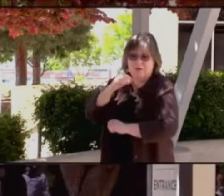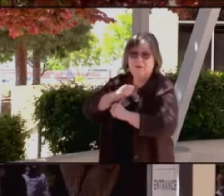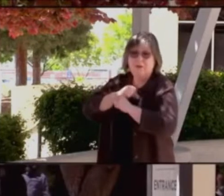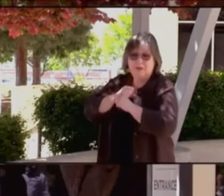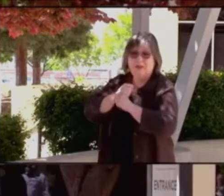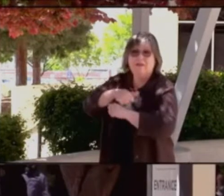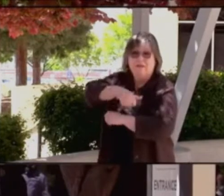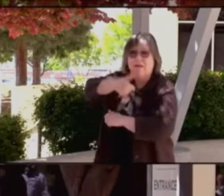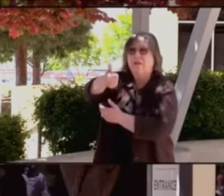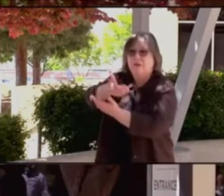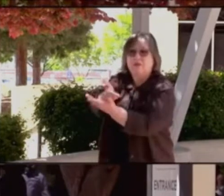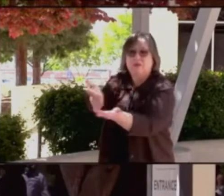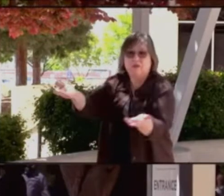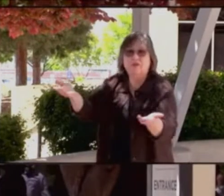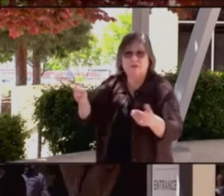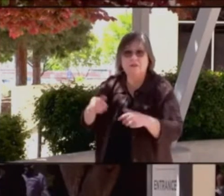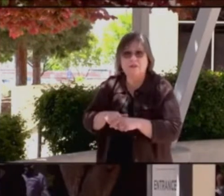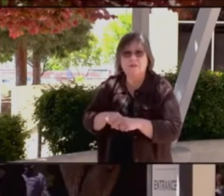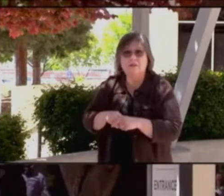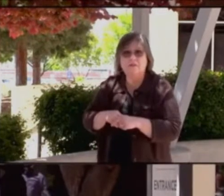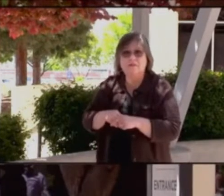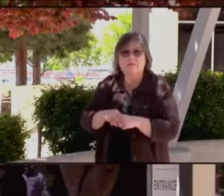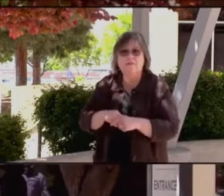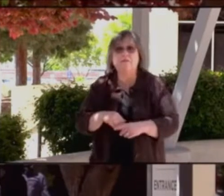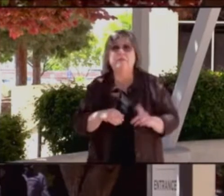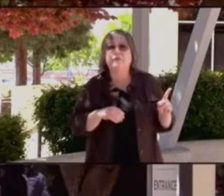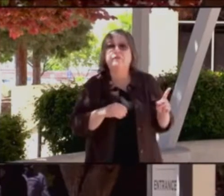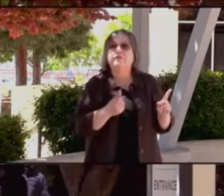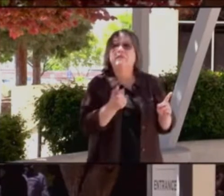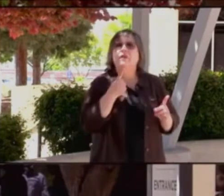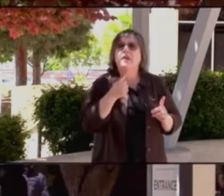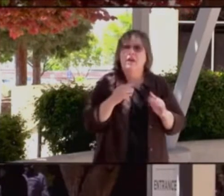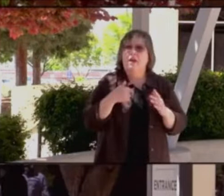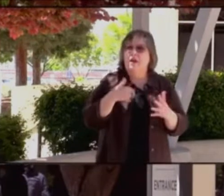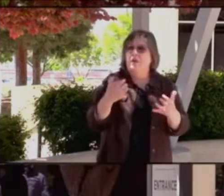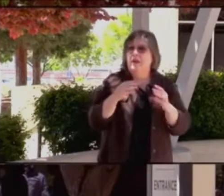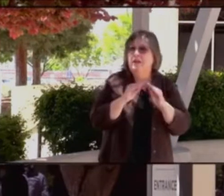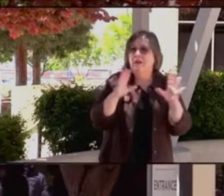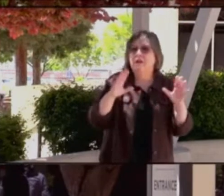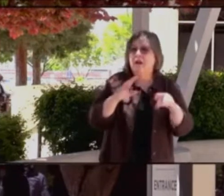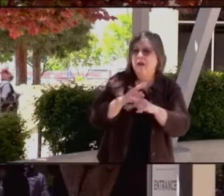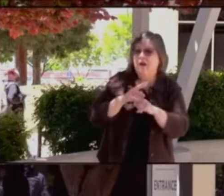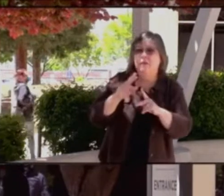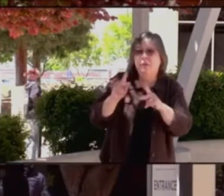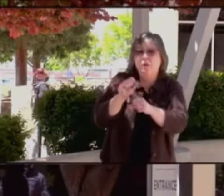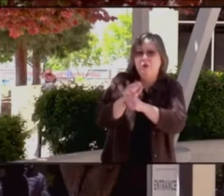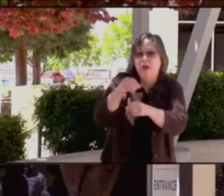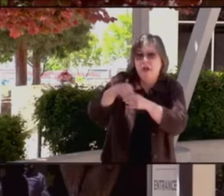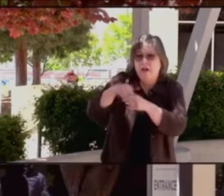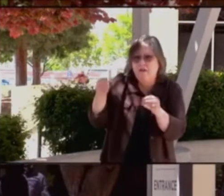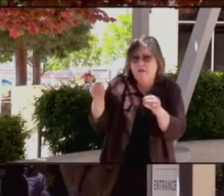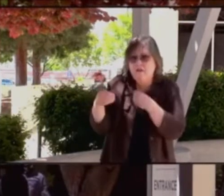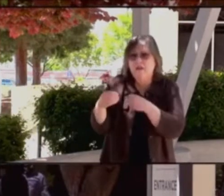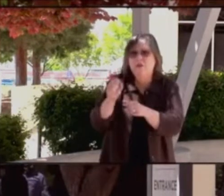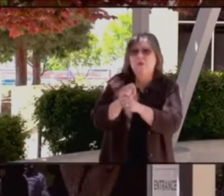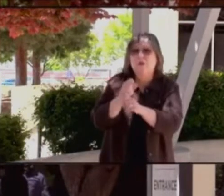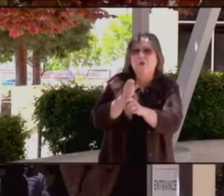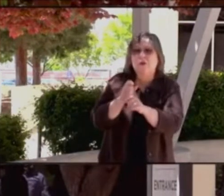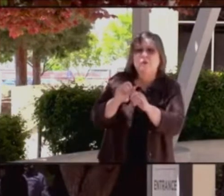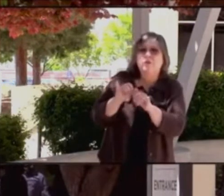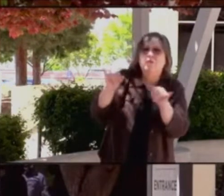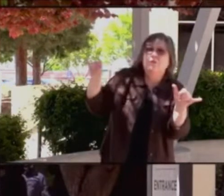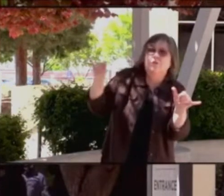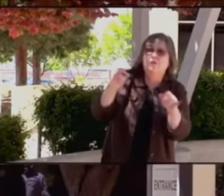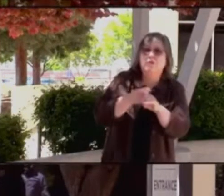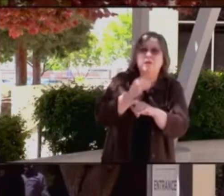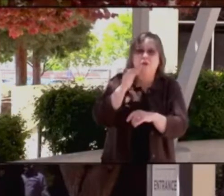Dr. Cody, can you clarify? I'm a little confused about the question on working remotely versus an office worker. Are we talking about the same thing there, or what